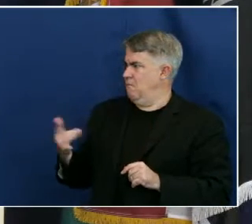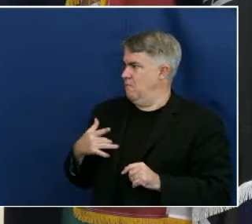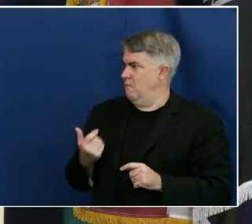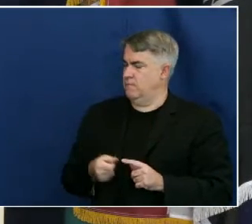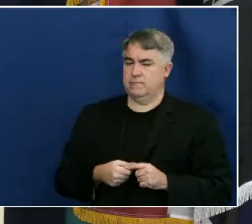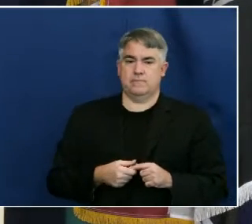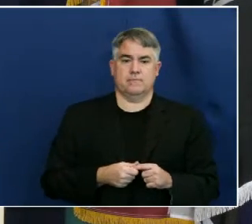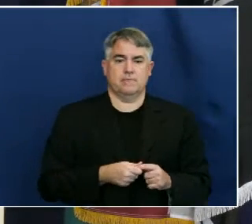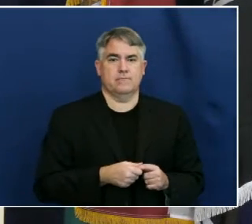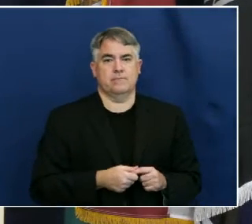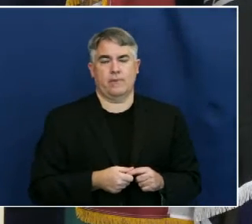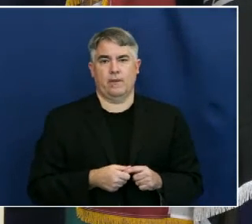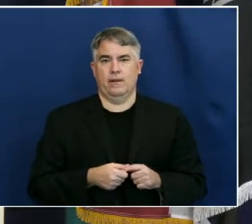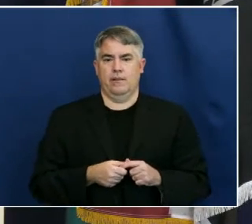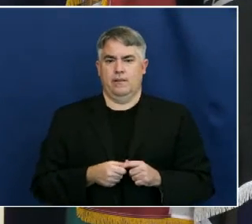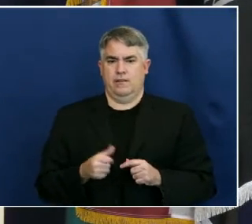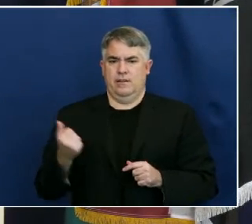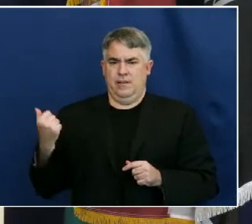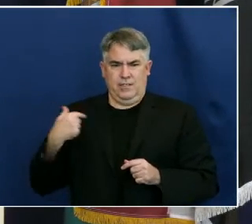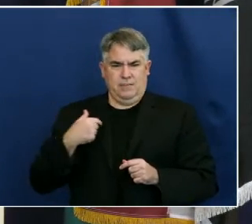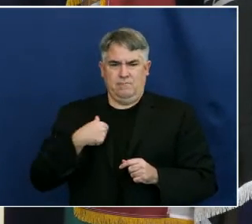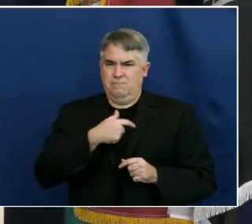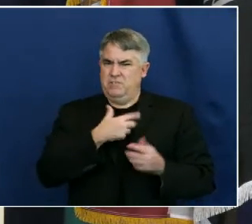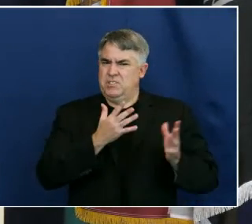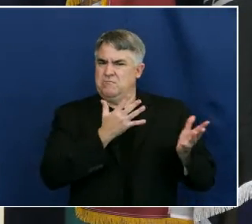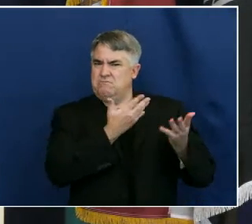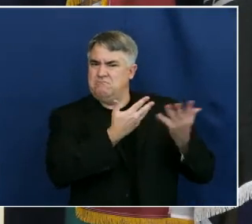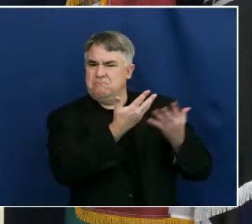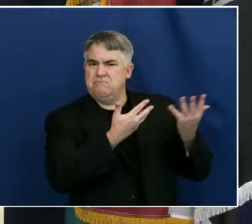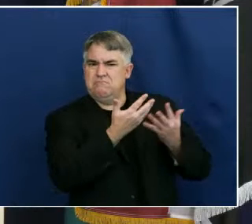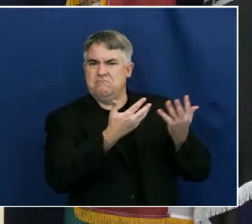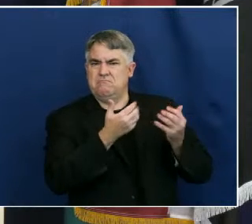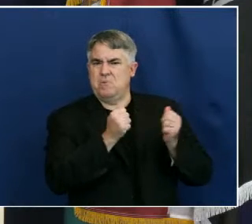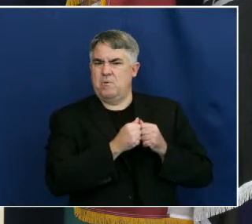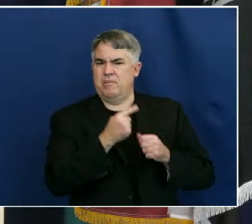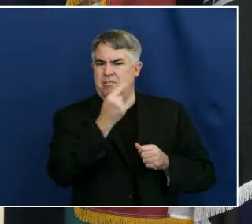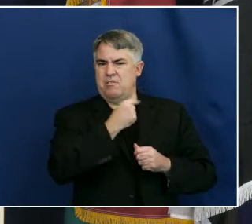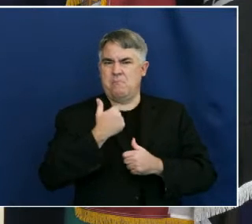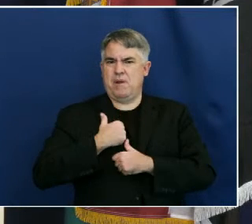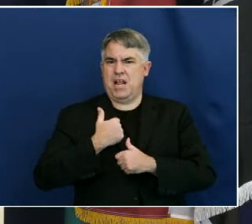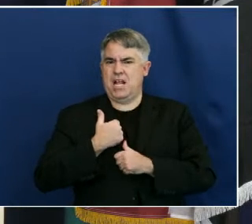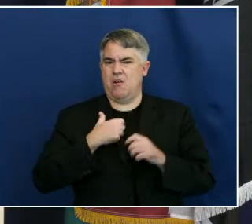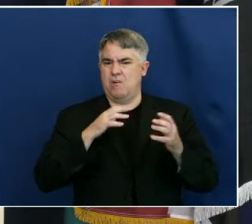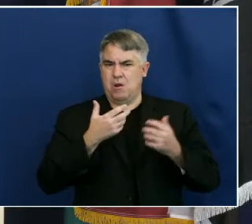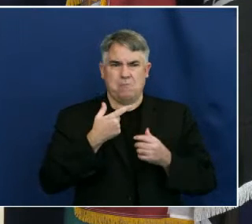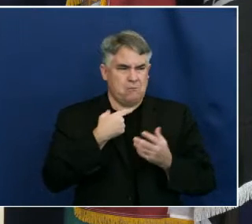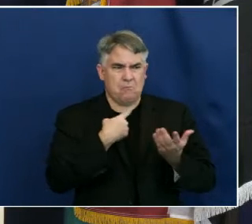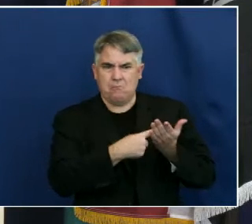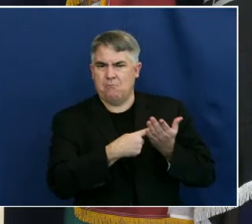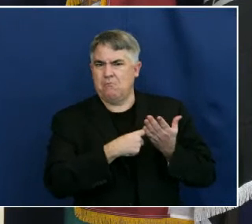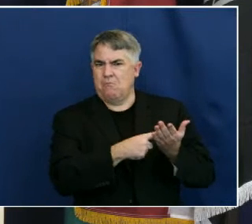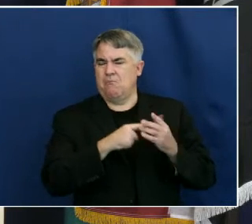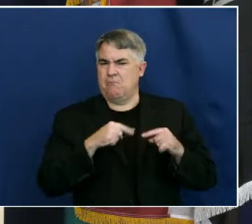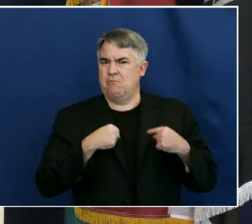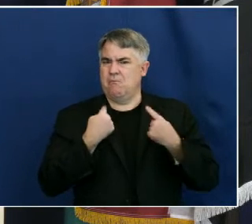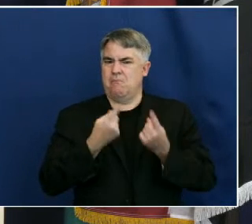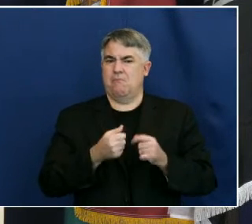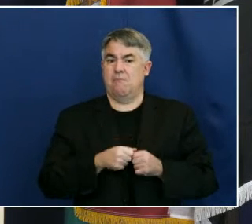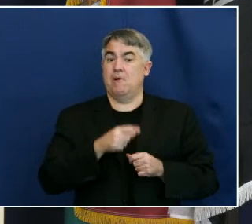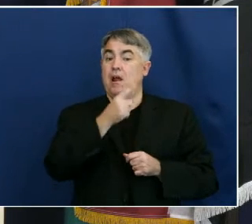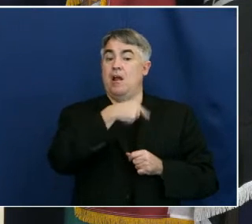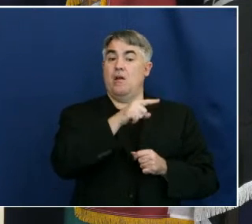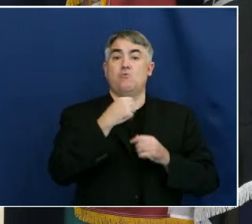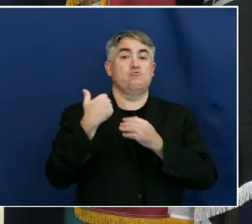No, we're in close contact with our partners in the military, and they are, in fact, responsible for